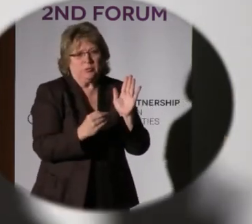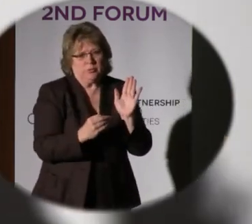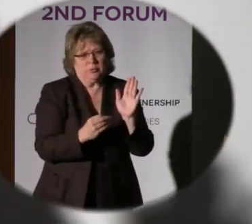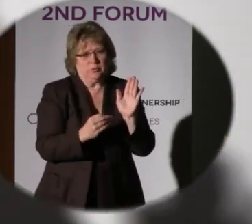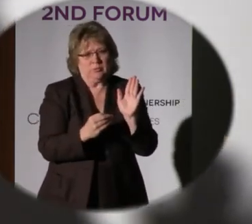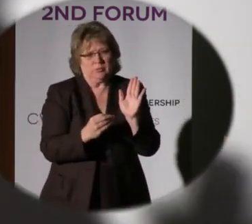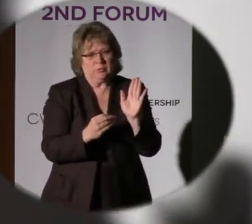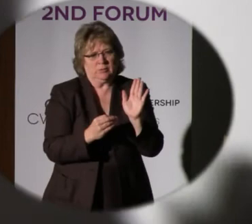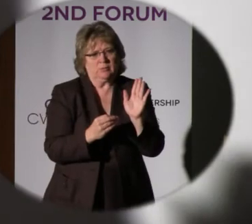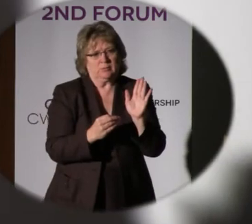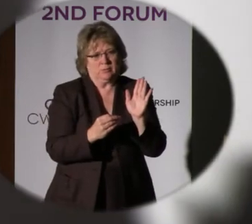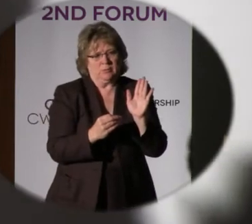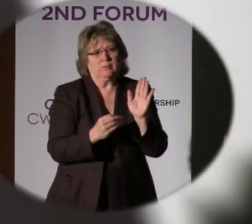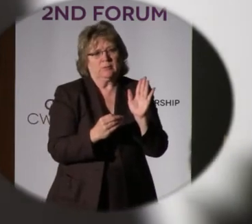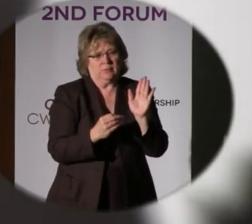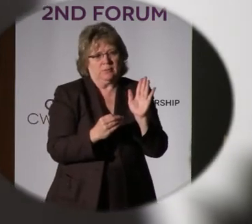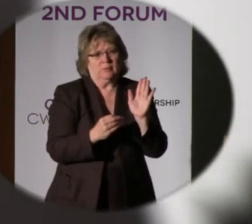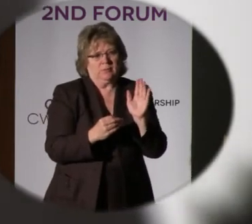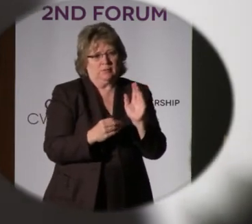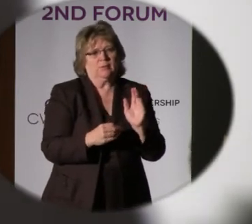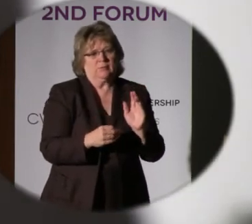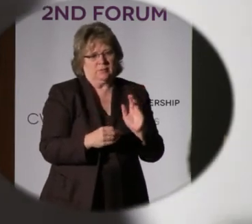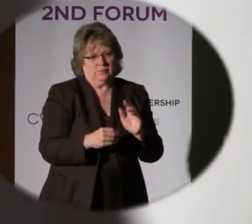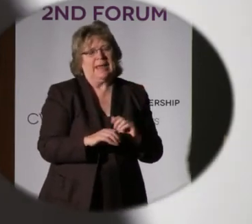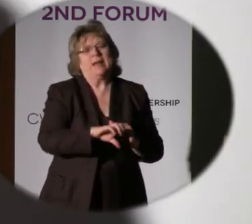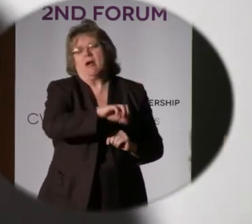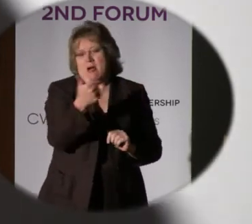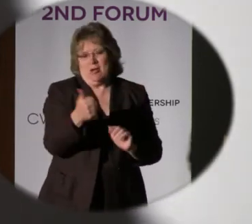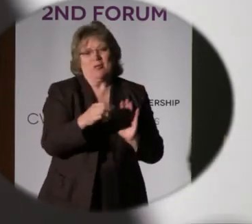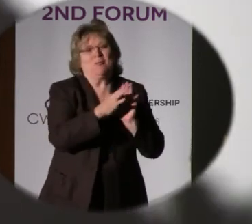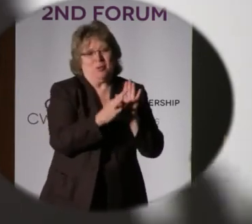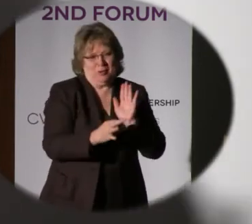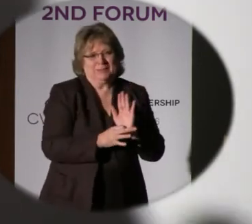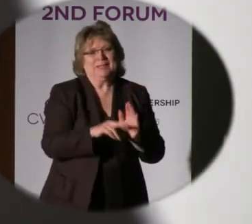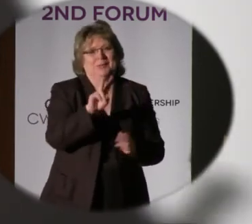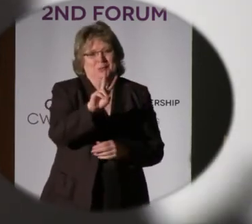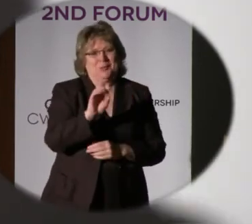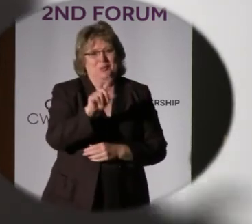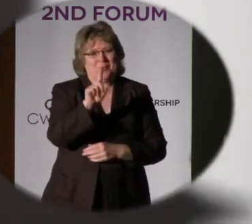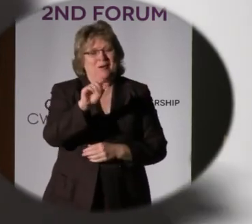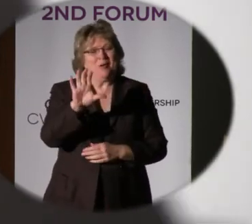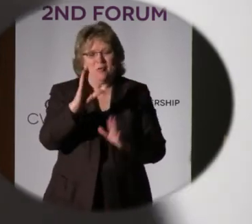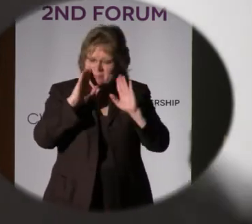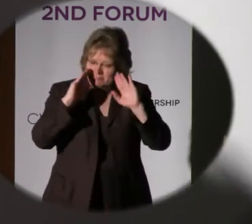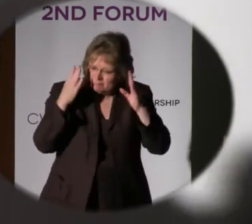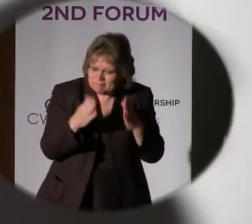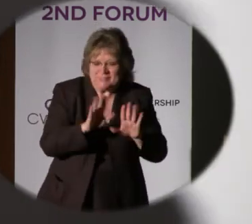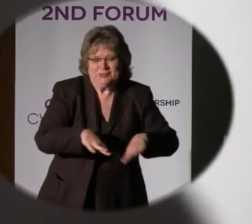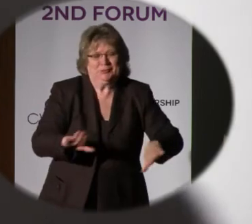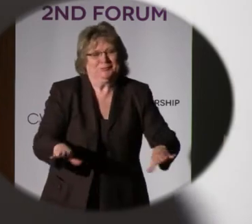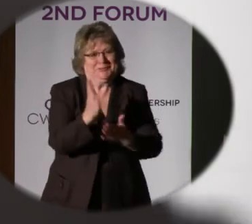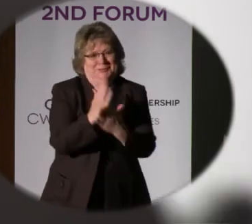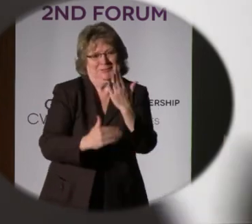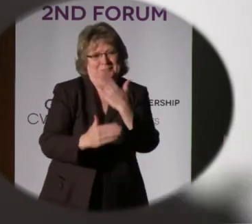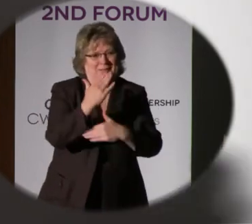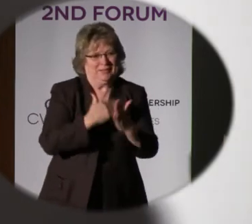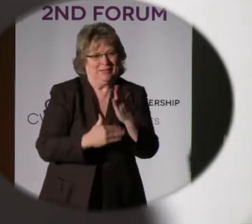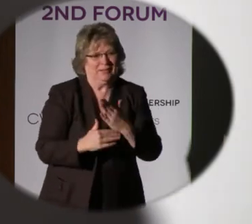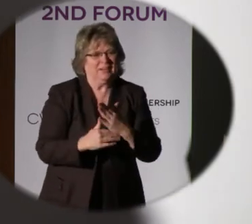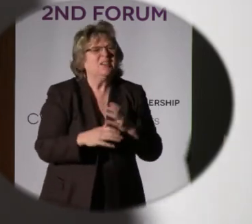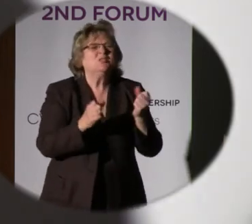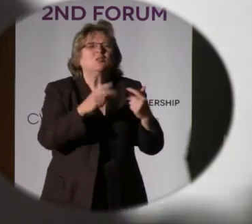support, education, support, health insurance, in a particular policy